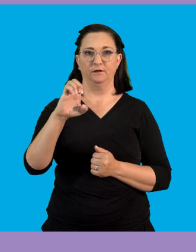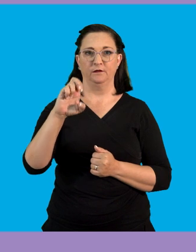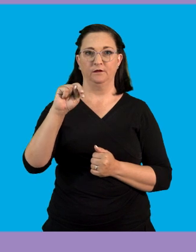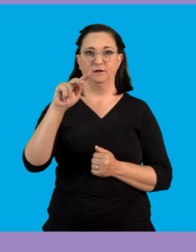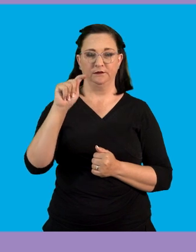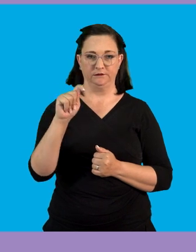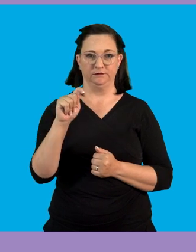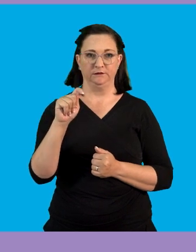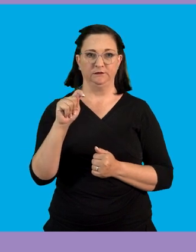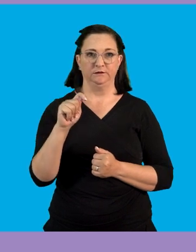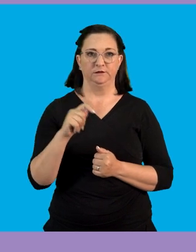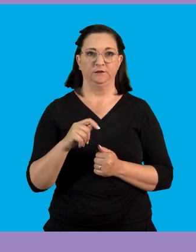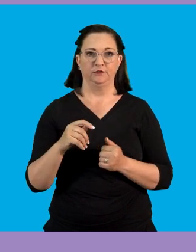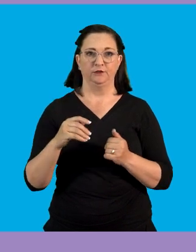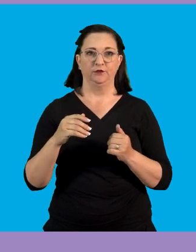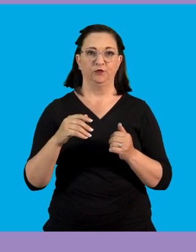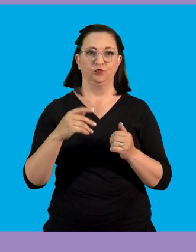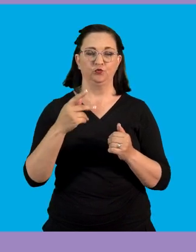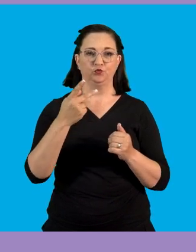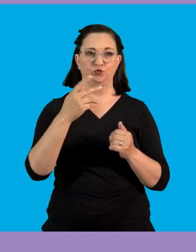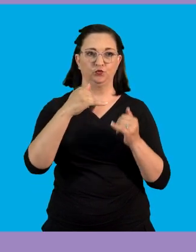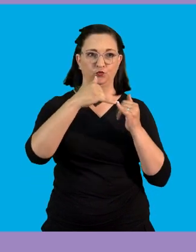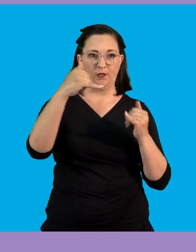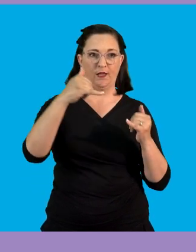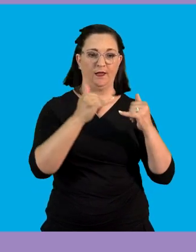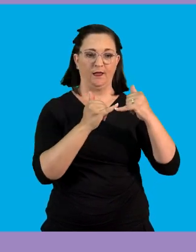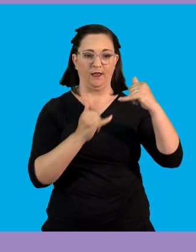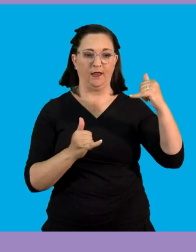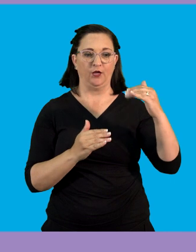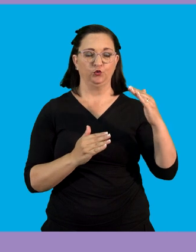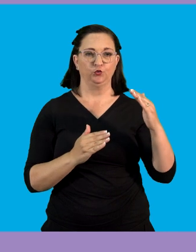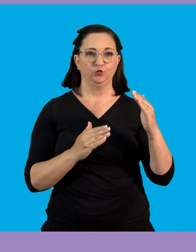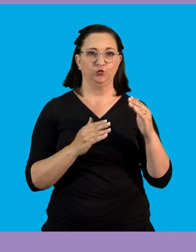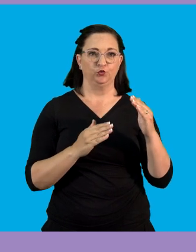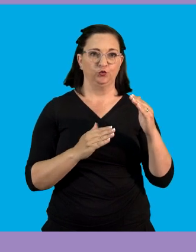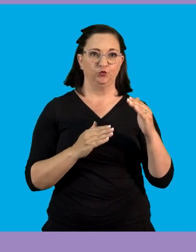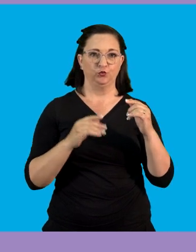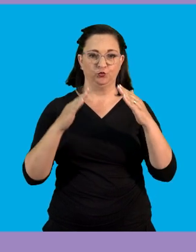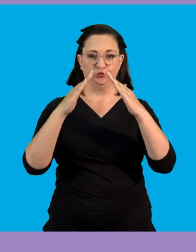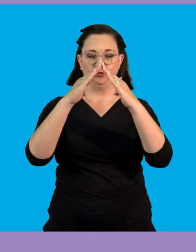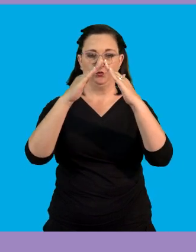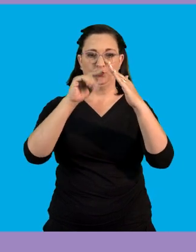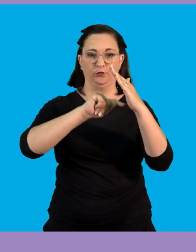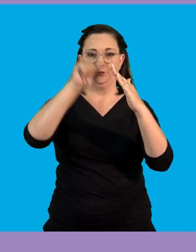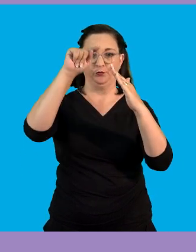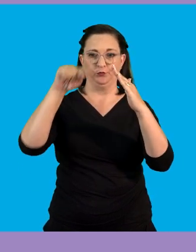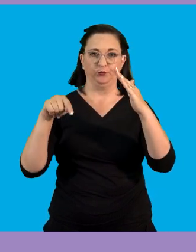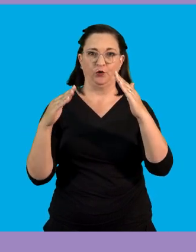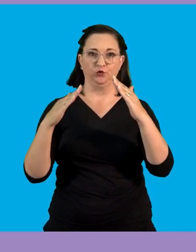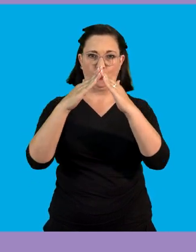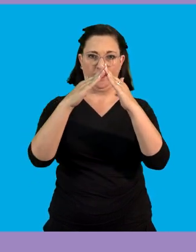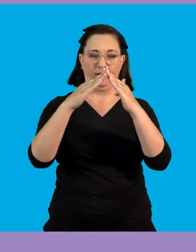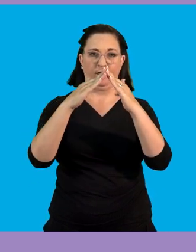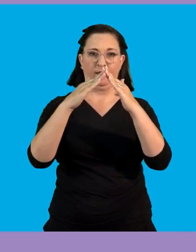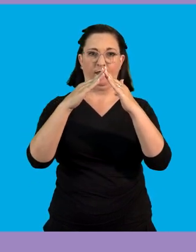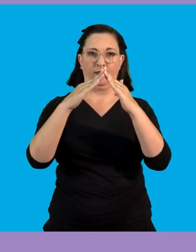means those two sides are joined together. So in this case, we're looking at that side and that side. Those are the ones